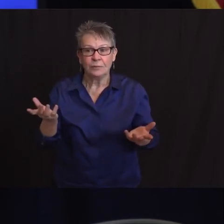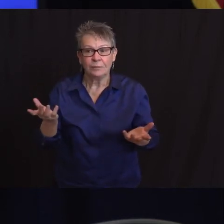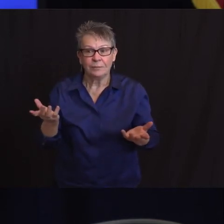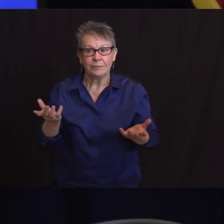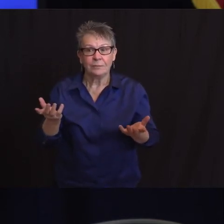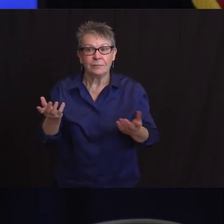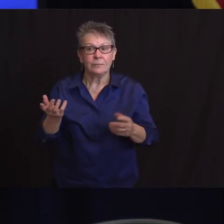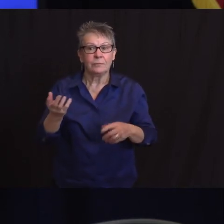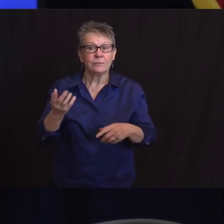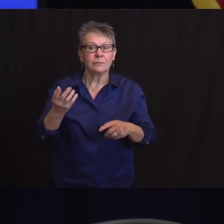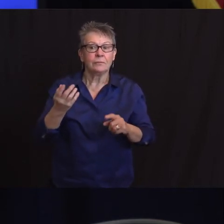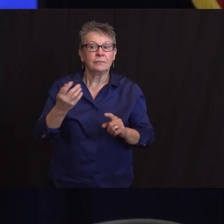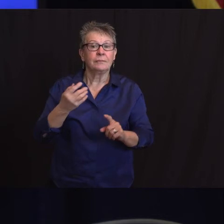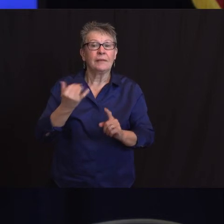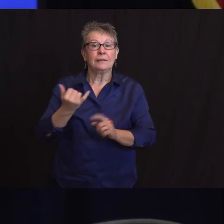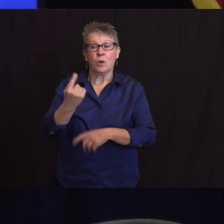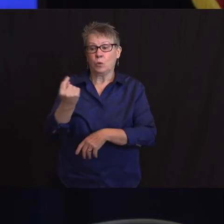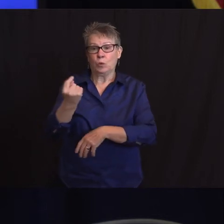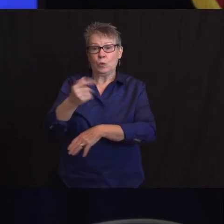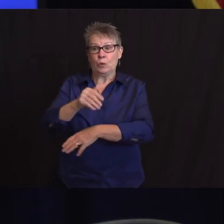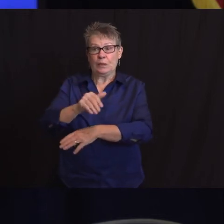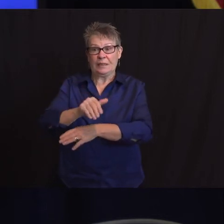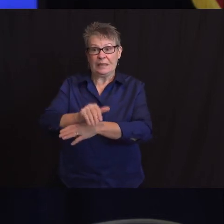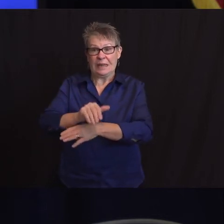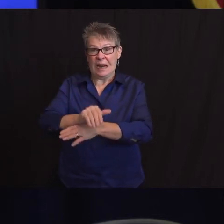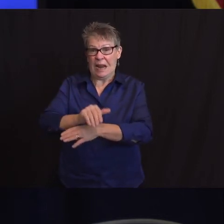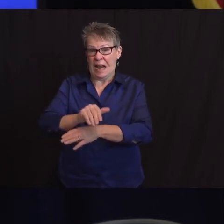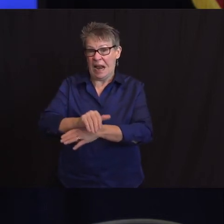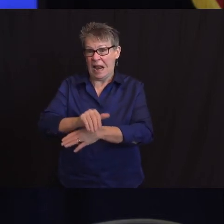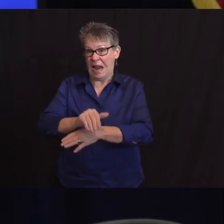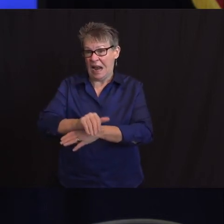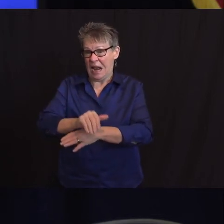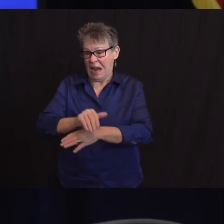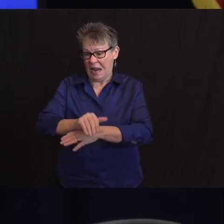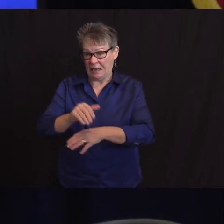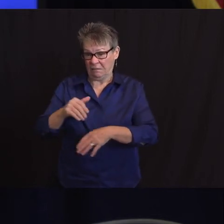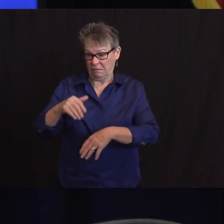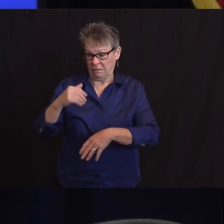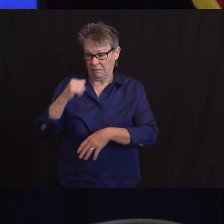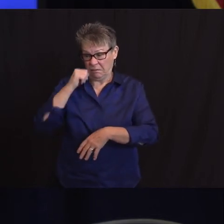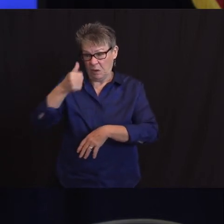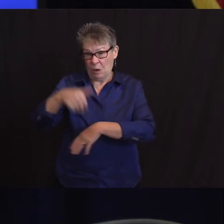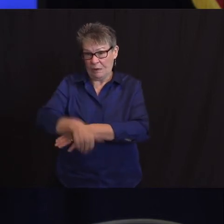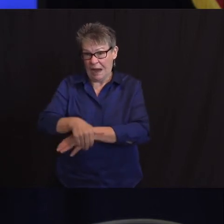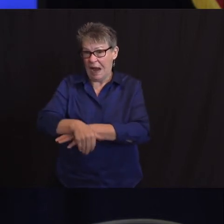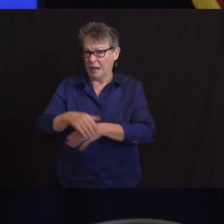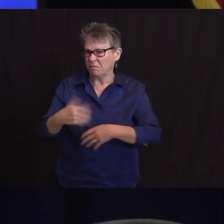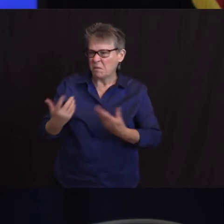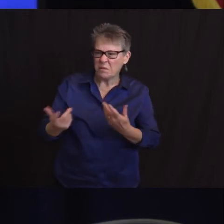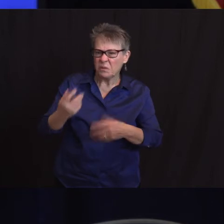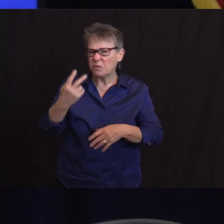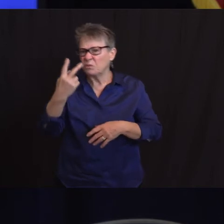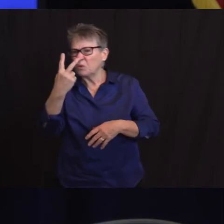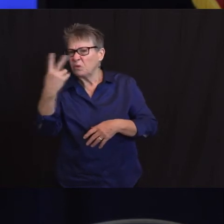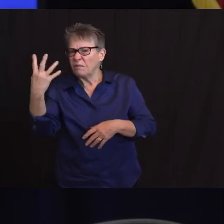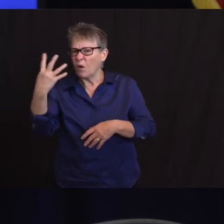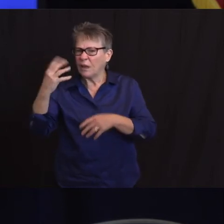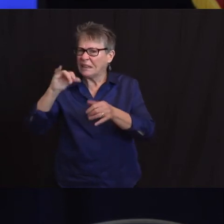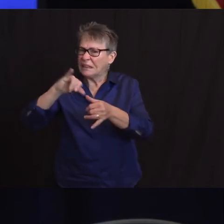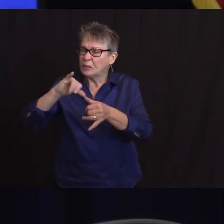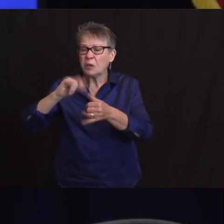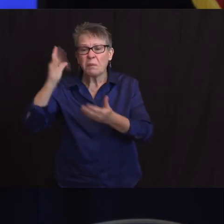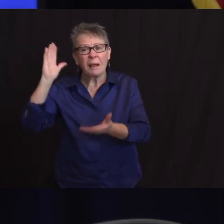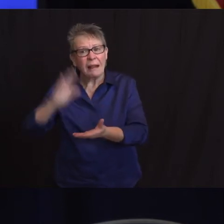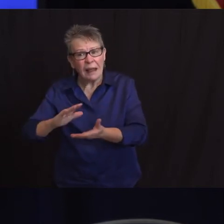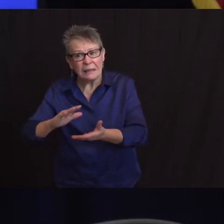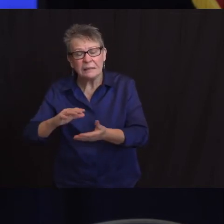then again, snow is forecast to begin late Wednesday into Thursday, and then a second wave Thursday into Friday, which